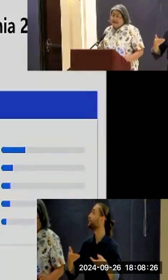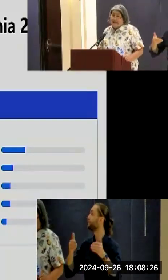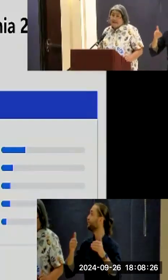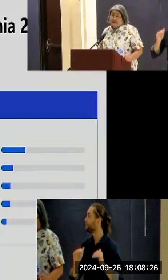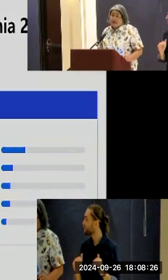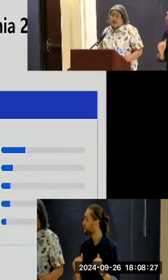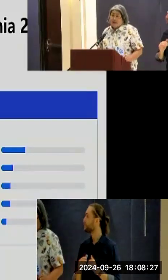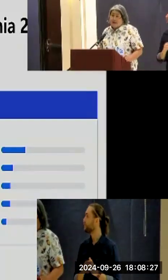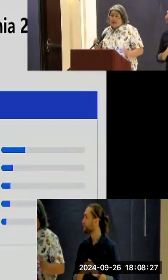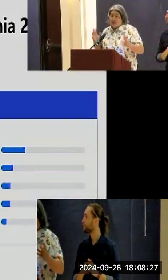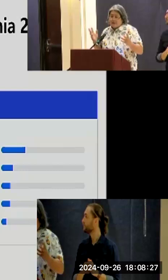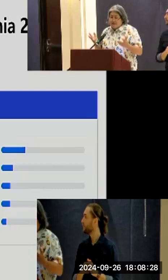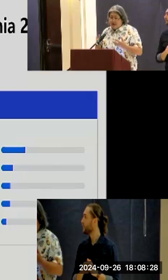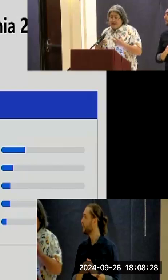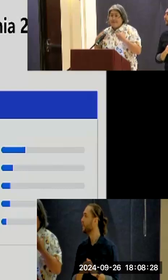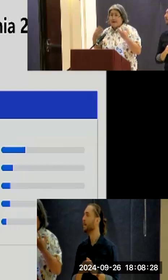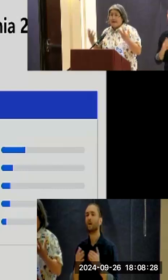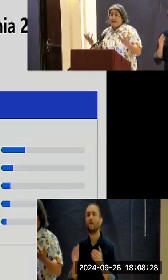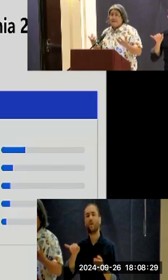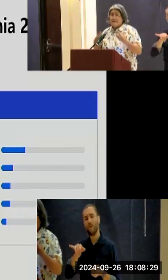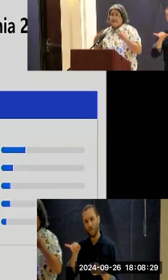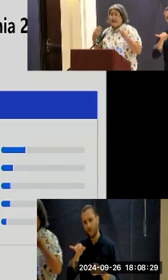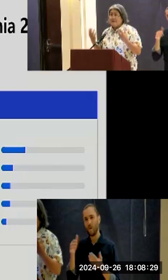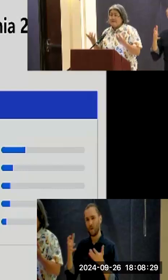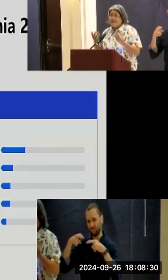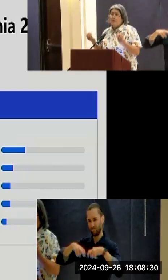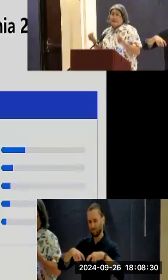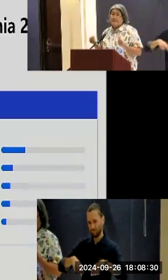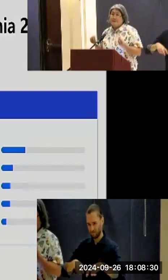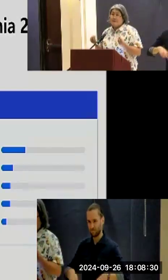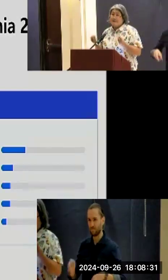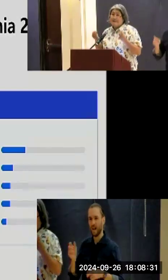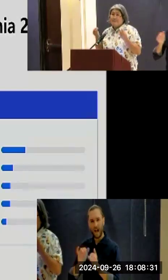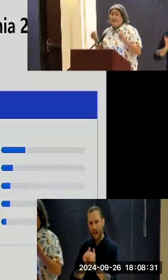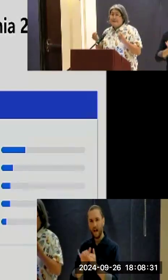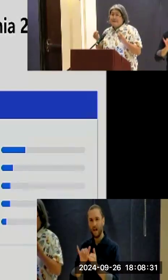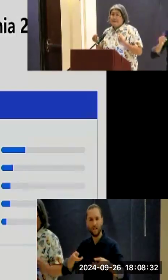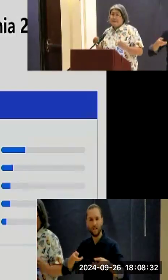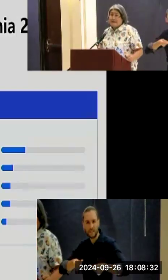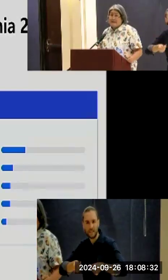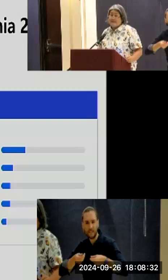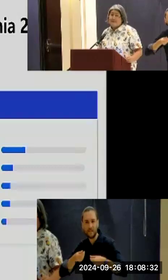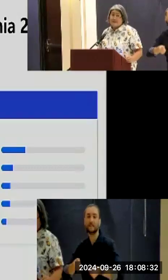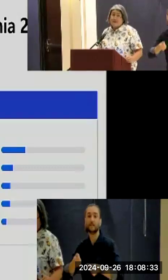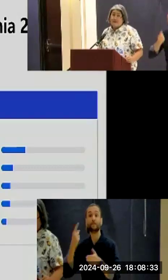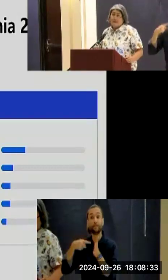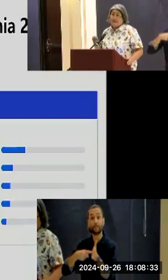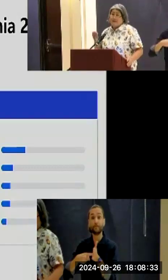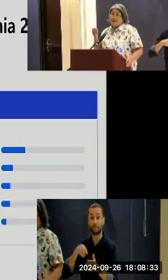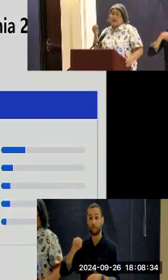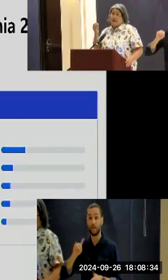think in talking about how the fuel gets built, the media really likes to stoke